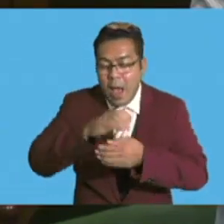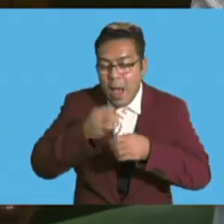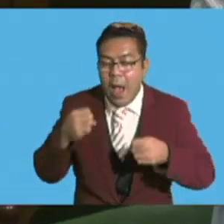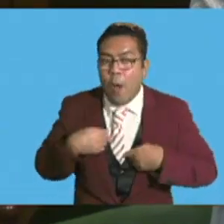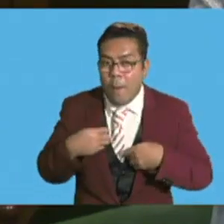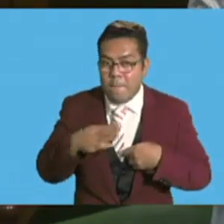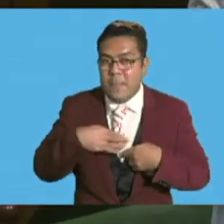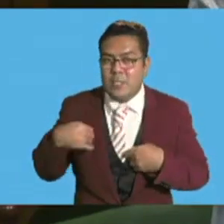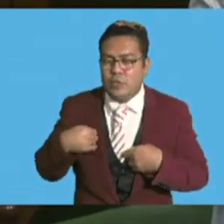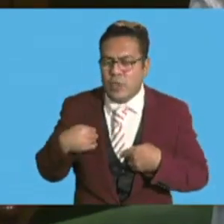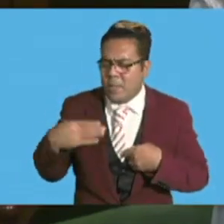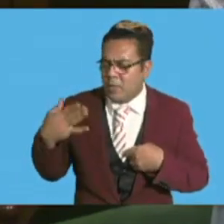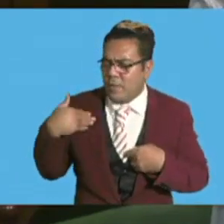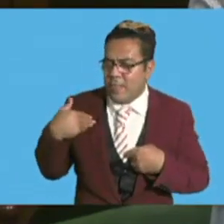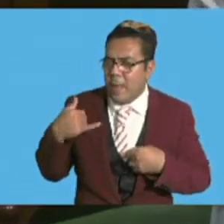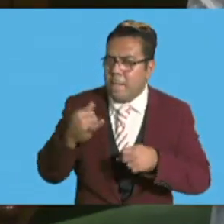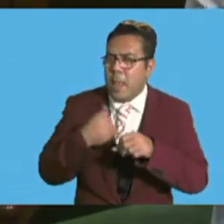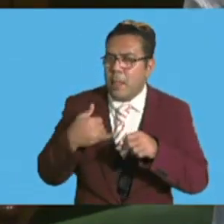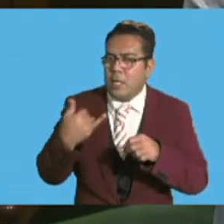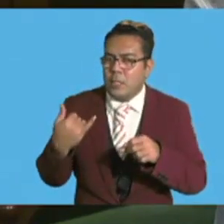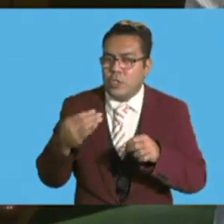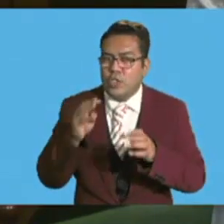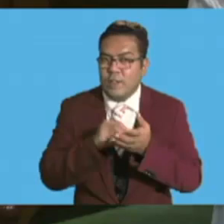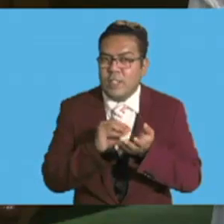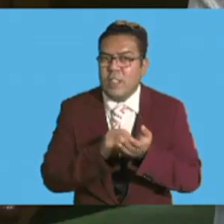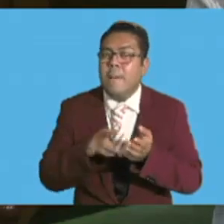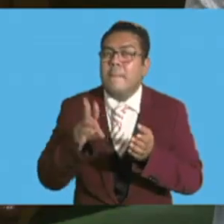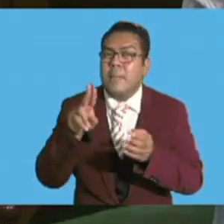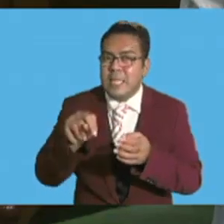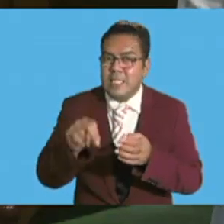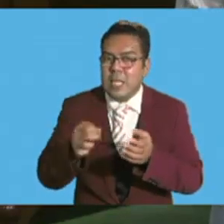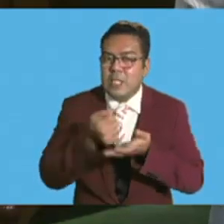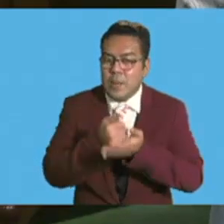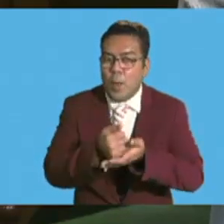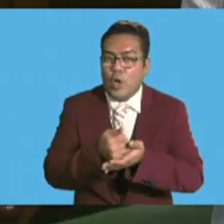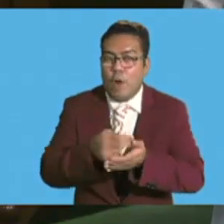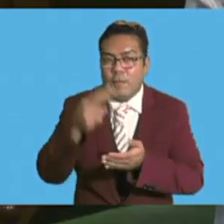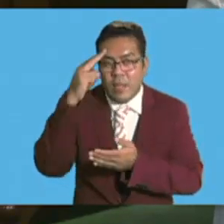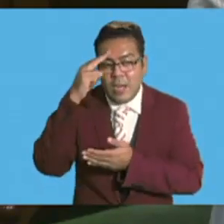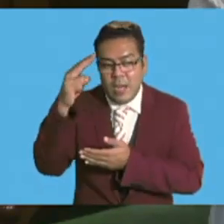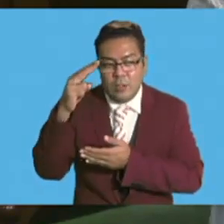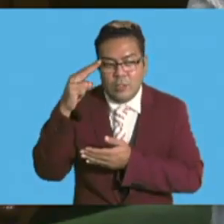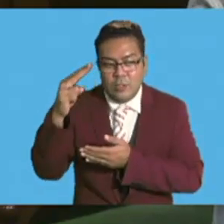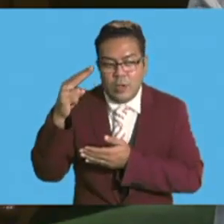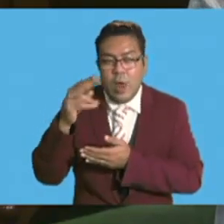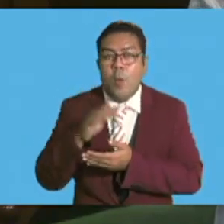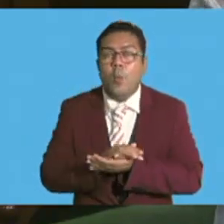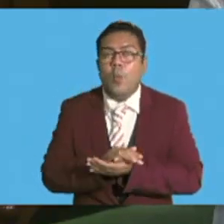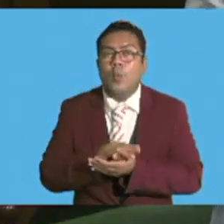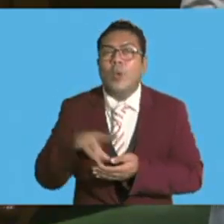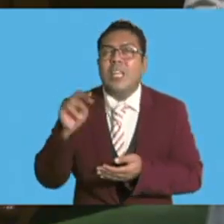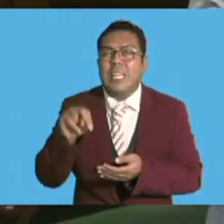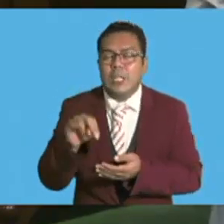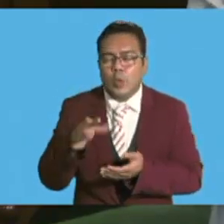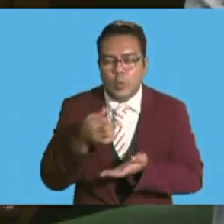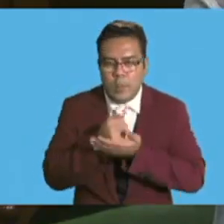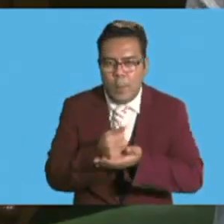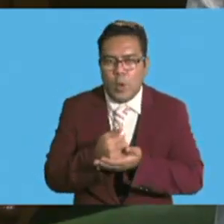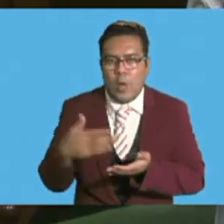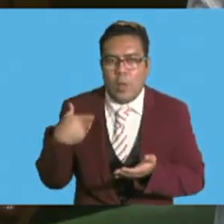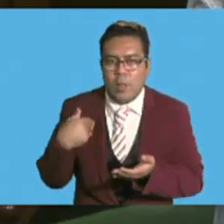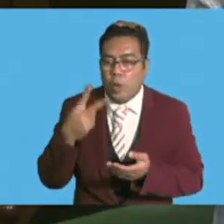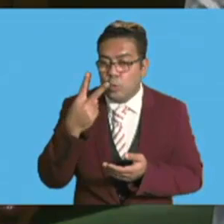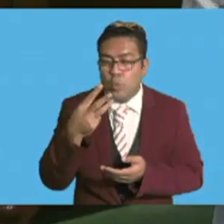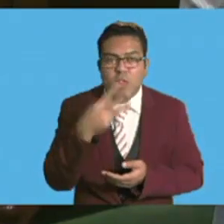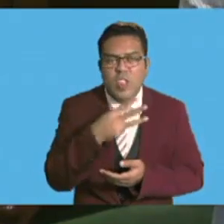ministry, Honourable Speaker, the Ministry of Health and Medical Services, needs the support of the nation. We need to respect our health facilities. 2/3 of our staff